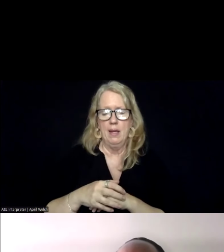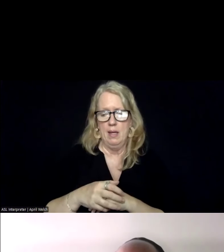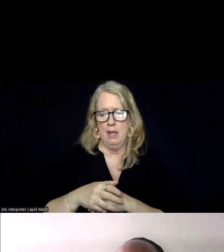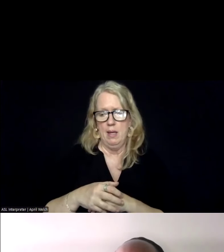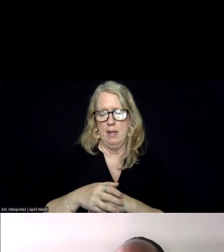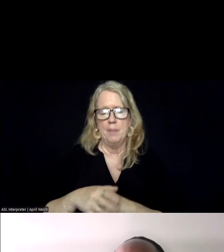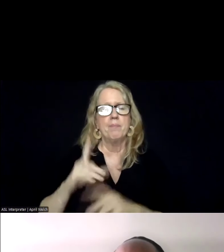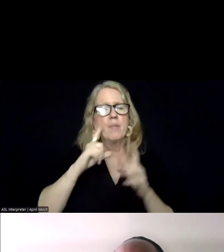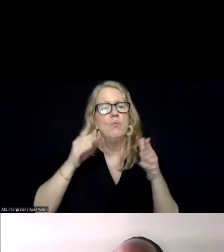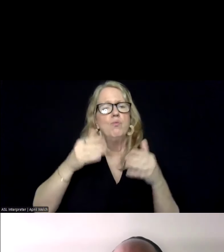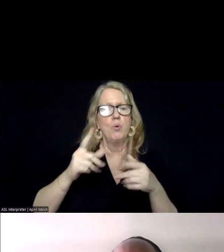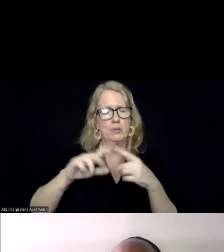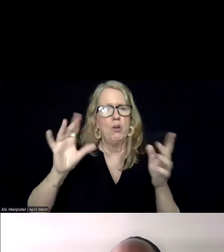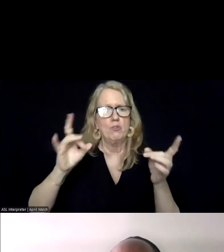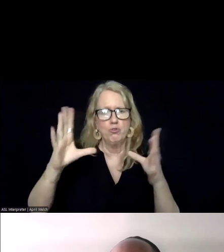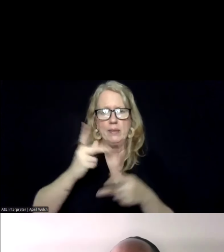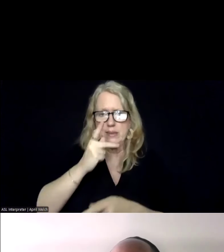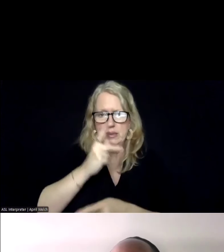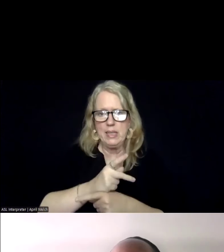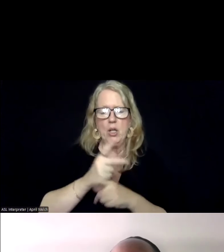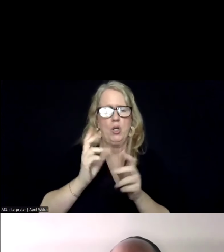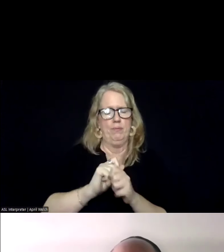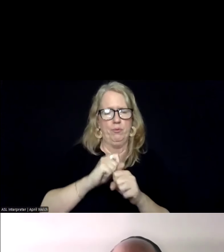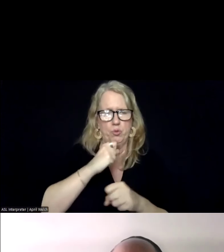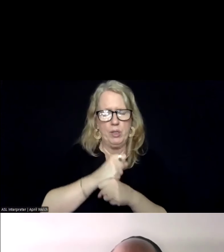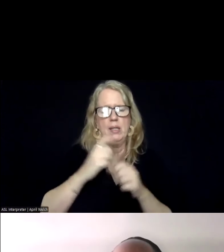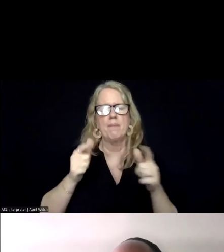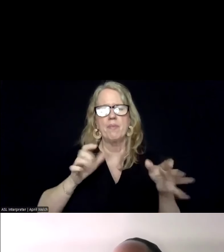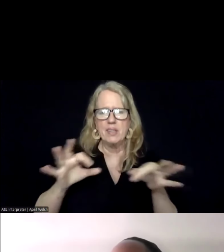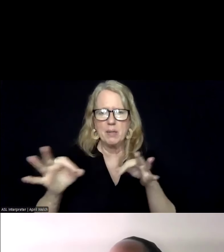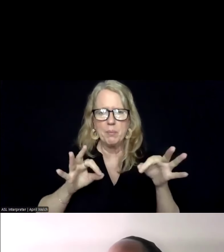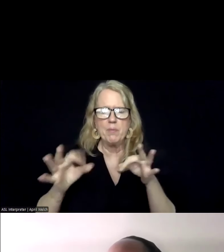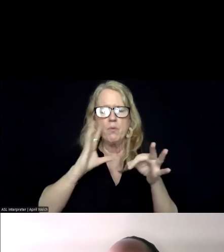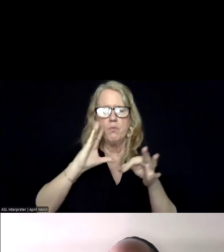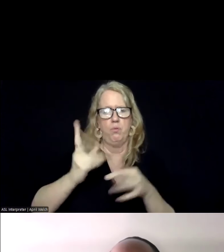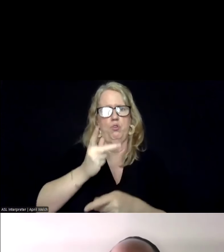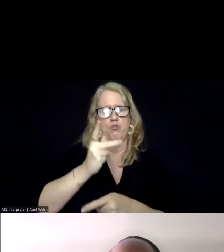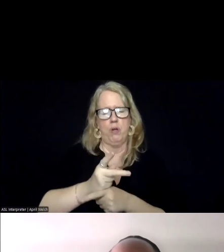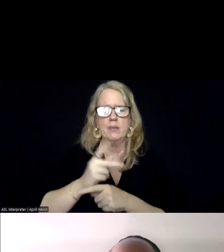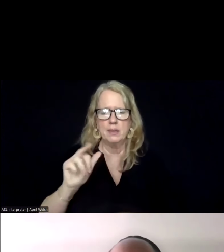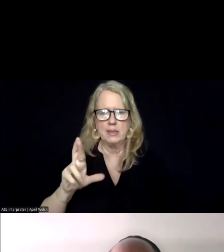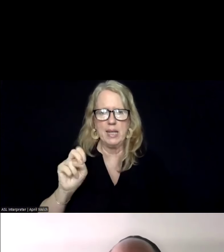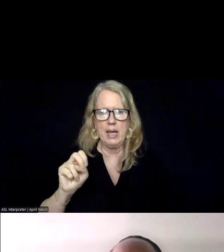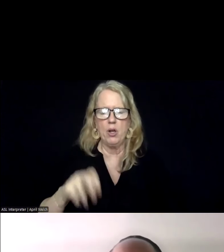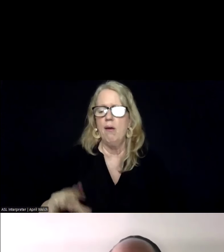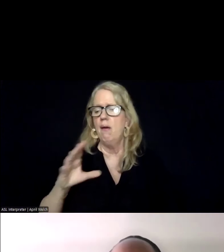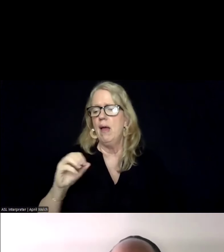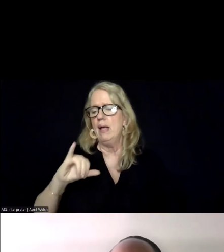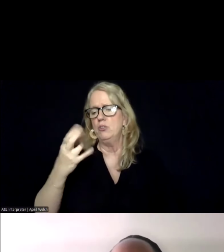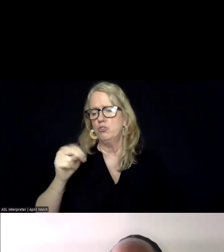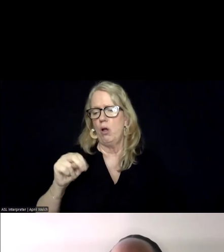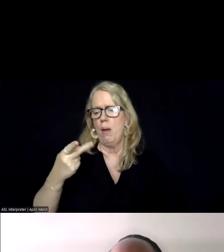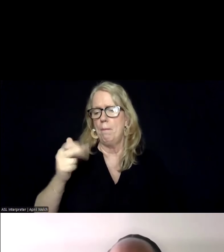is focused on crisis care and creating and defining a definition and standard for crisis care. And John Palmieri,